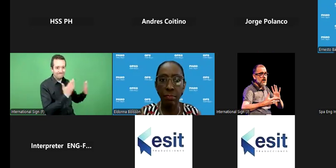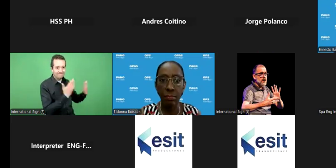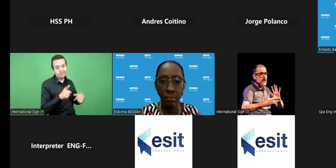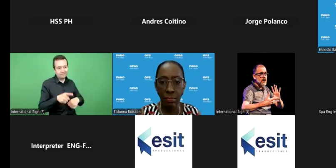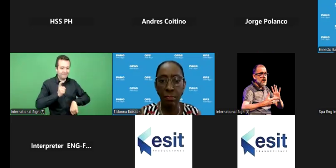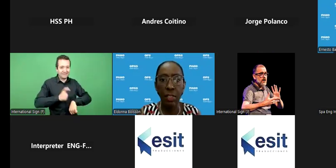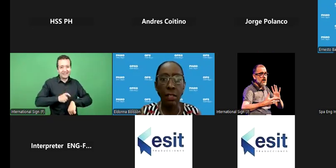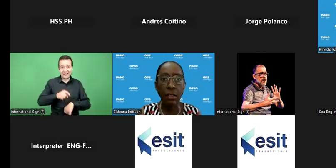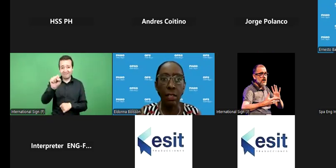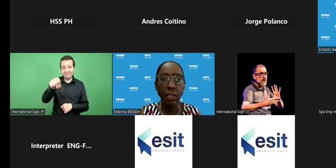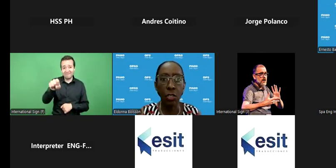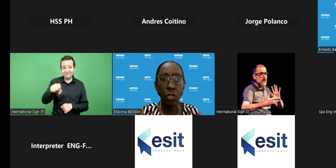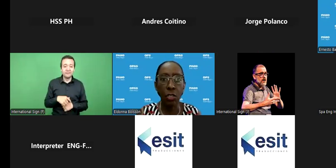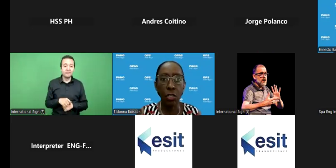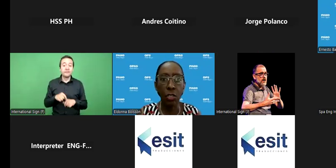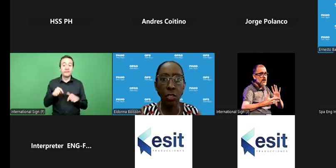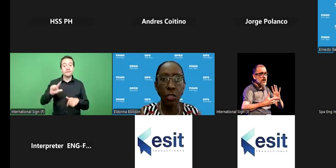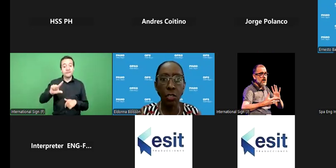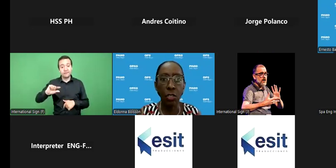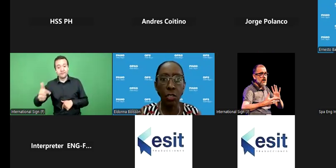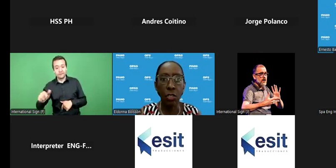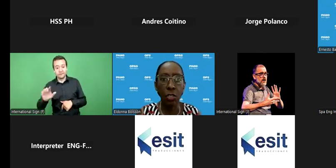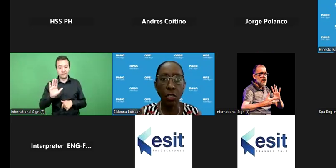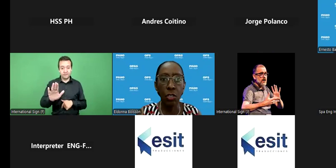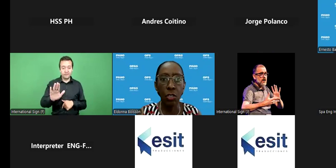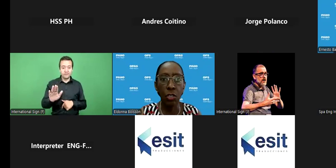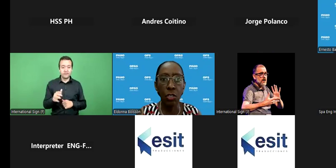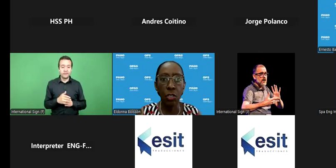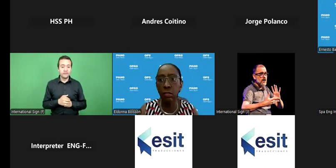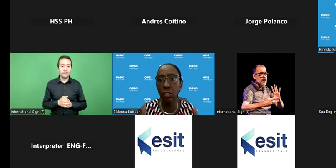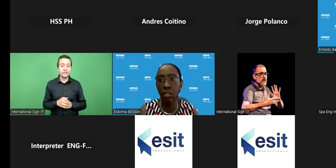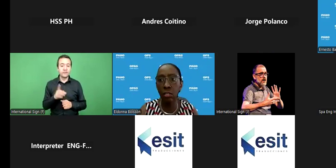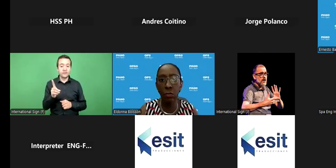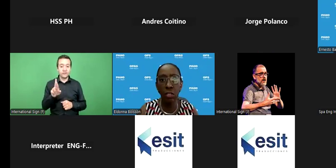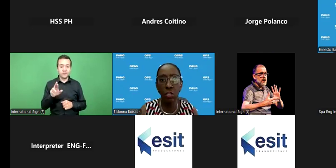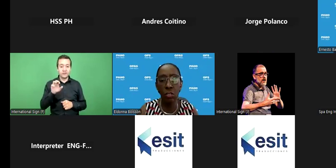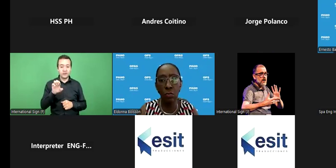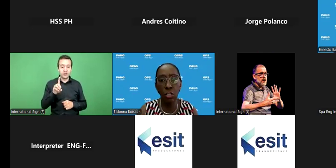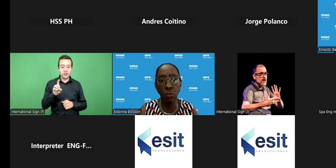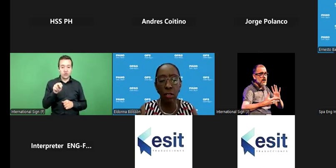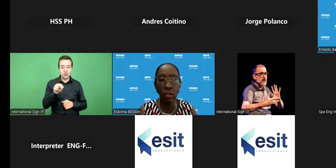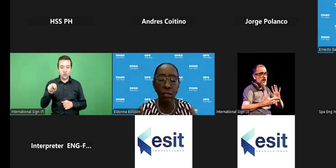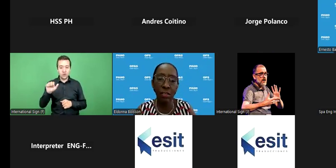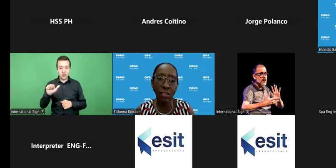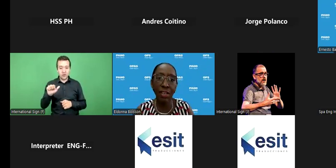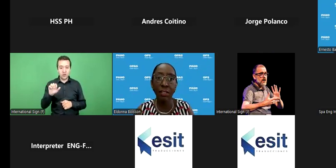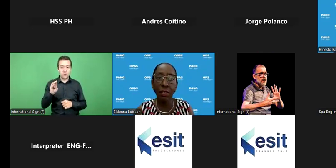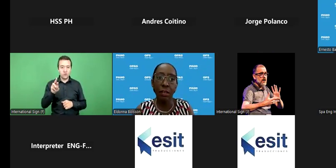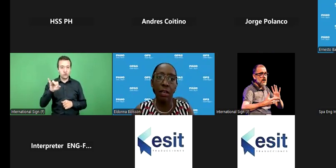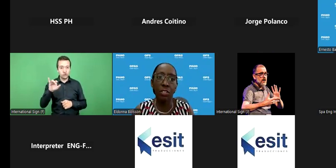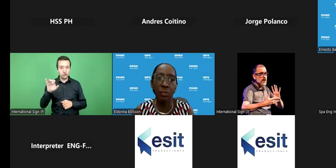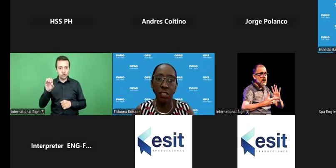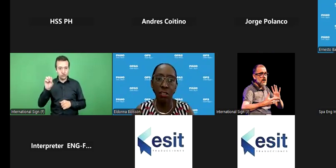yours. Thank you, and good morning, everybody. Thanks for the presentations from the countries, which Amalia